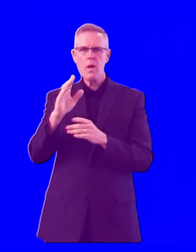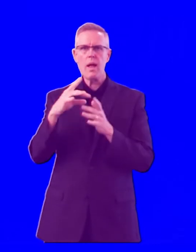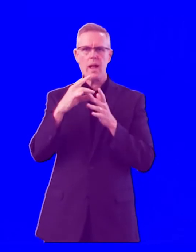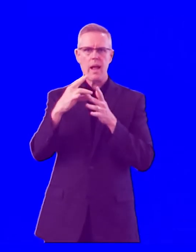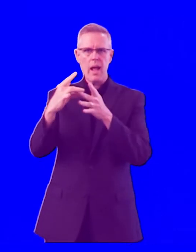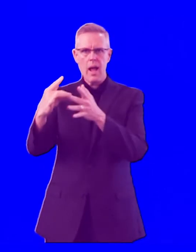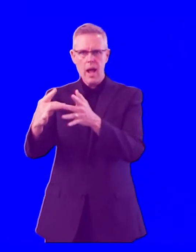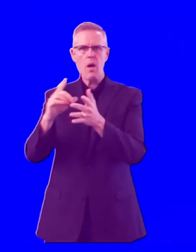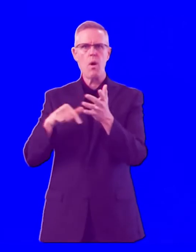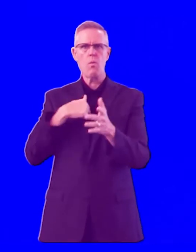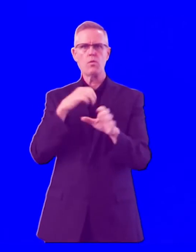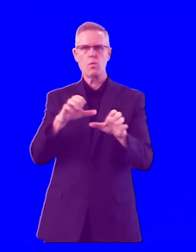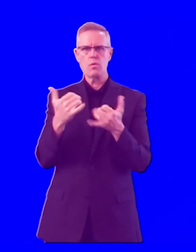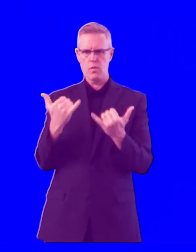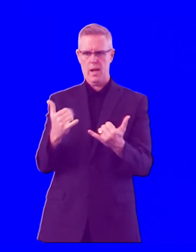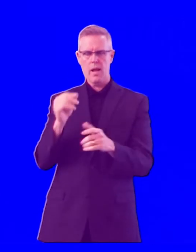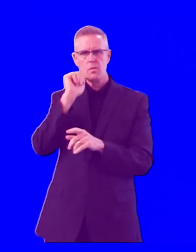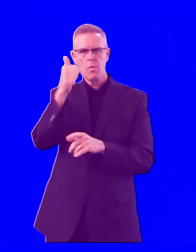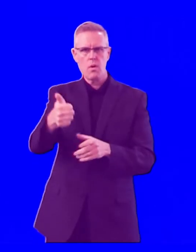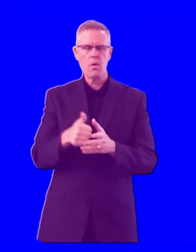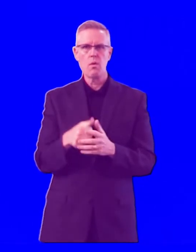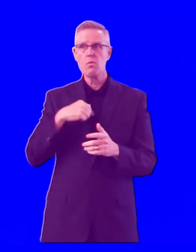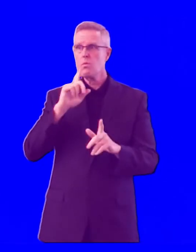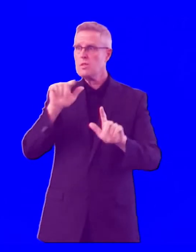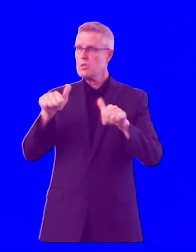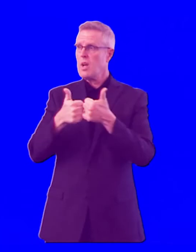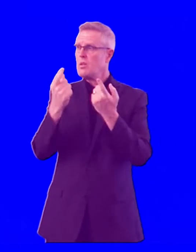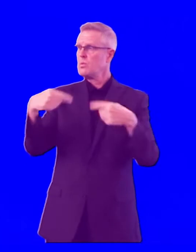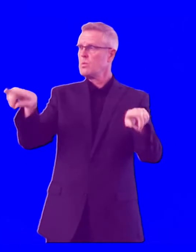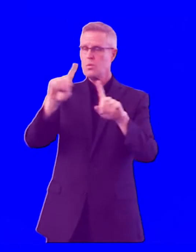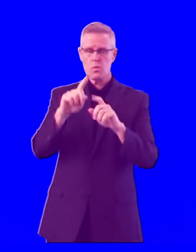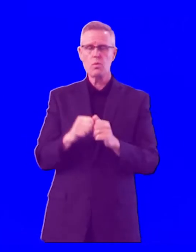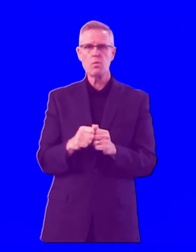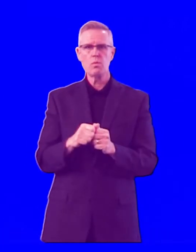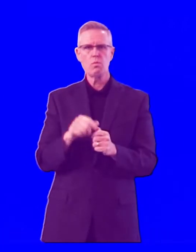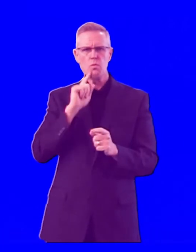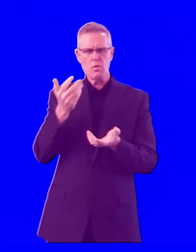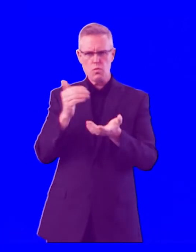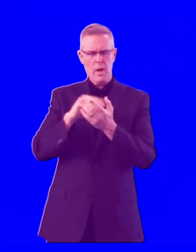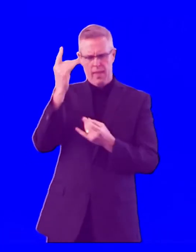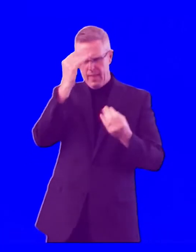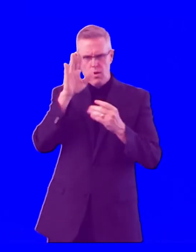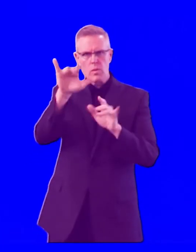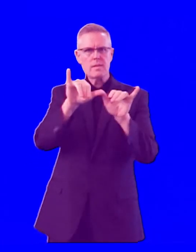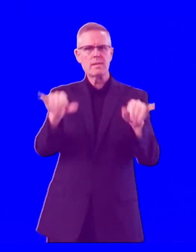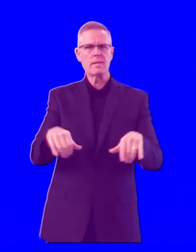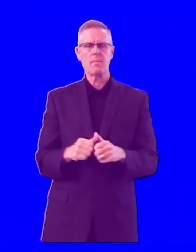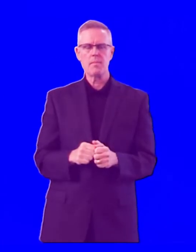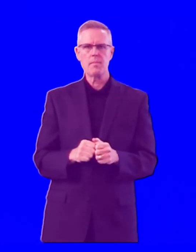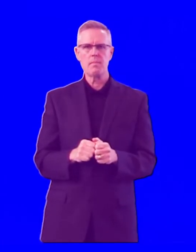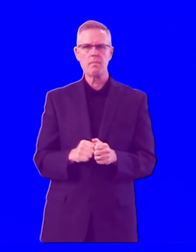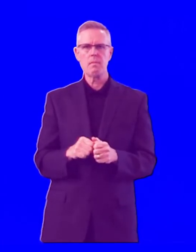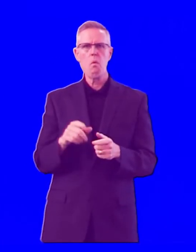guide what we're doing today and tomorrow. And I challenged you to dare to rethink our systems